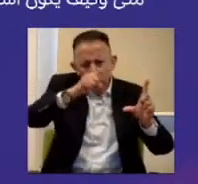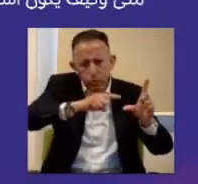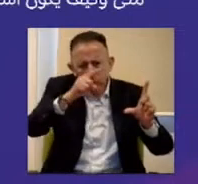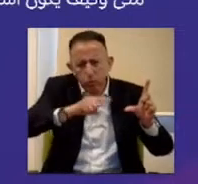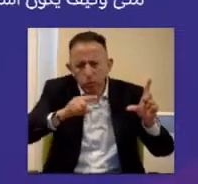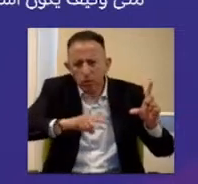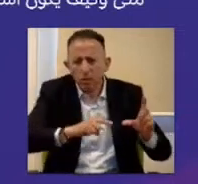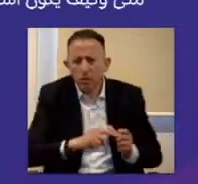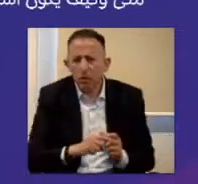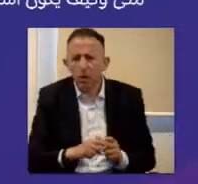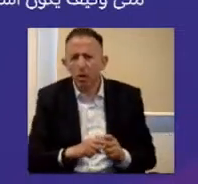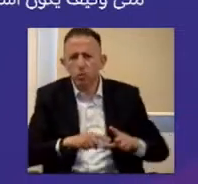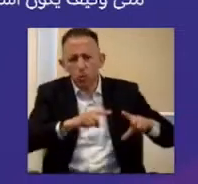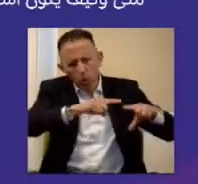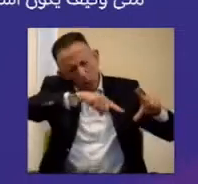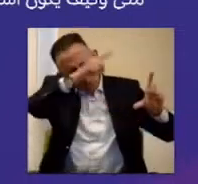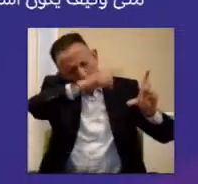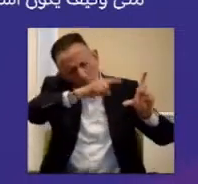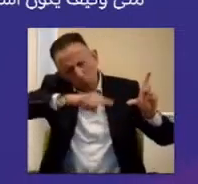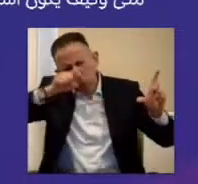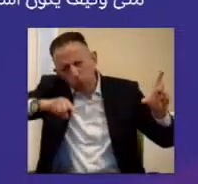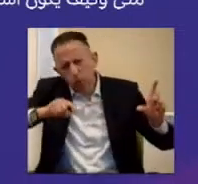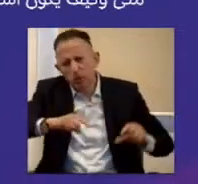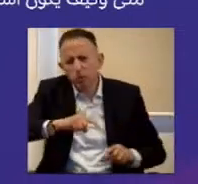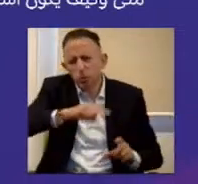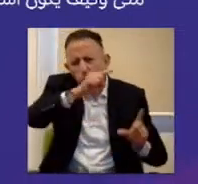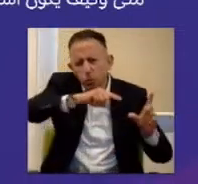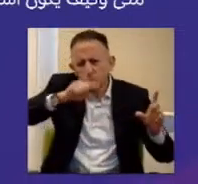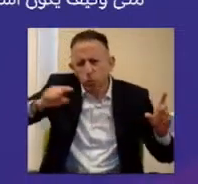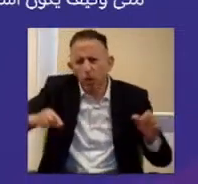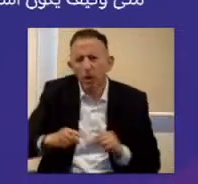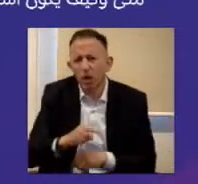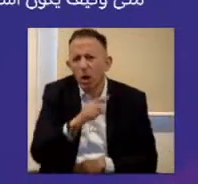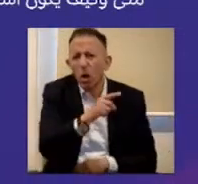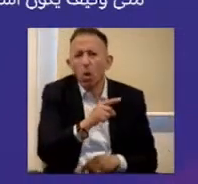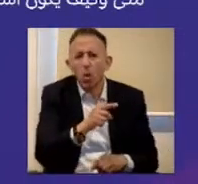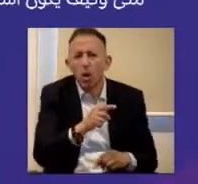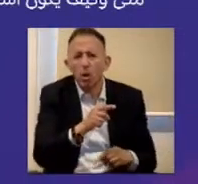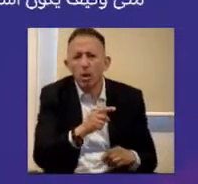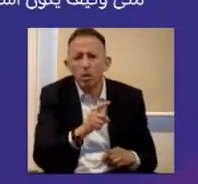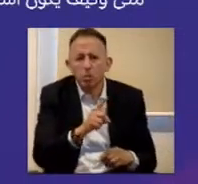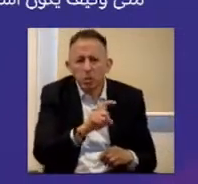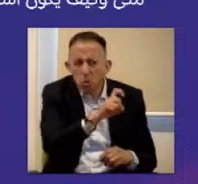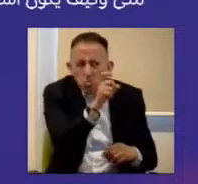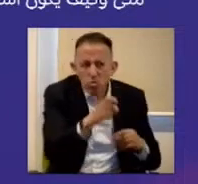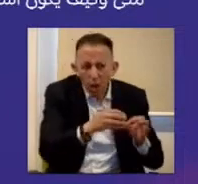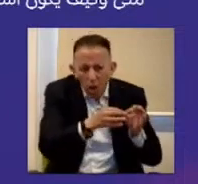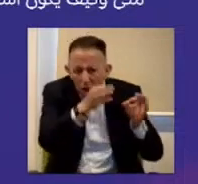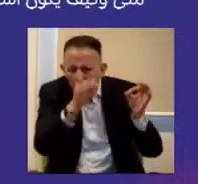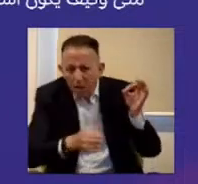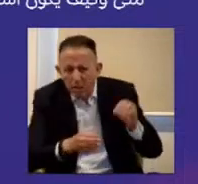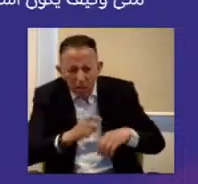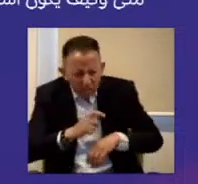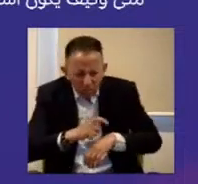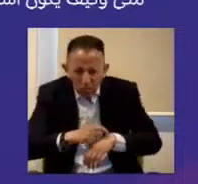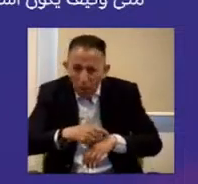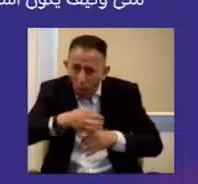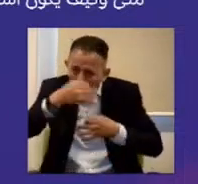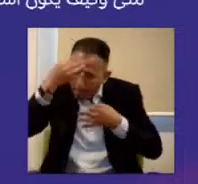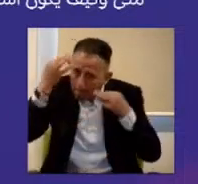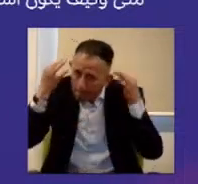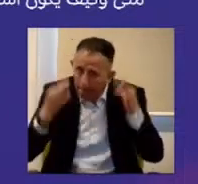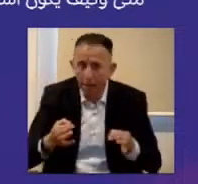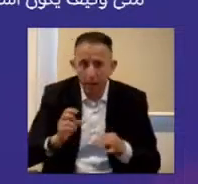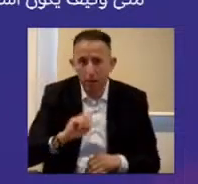the output, I have a vector of all the features that may interest a cardiologist. And I do the training by